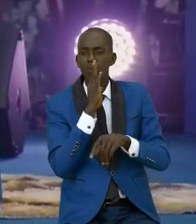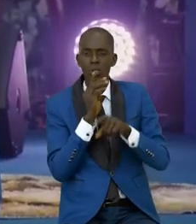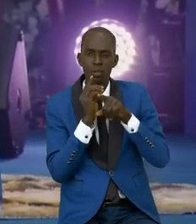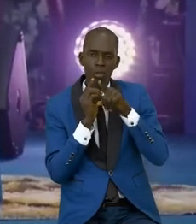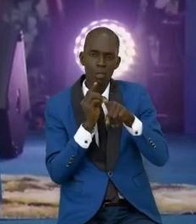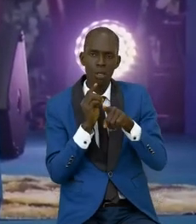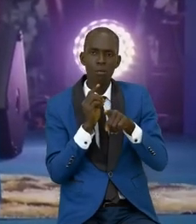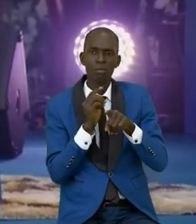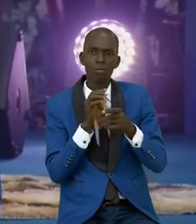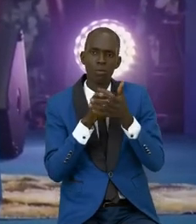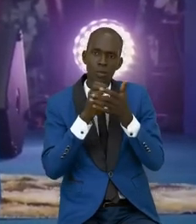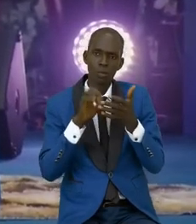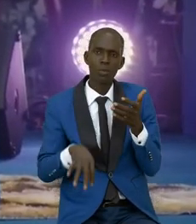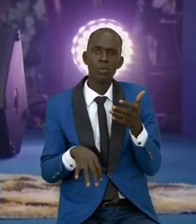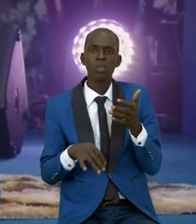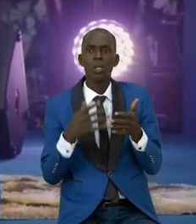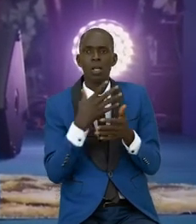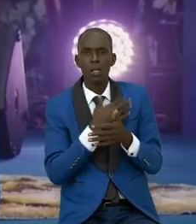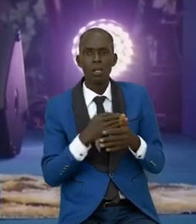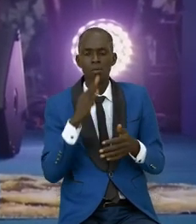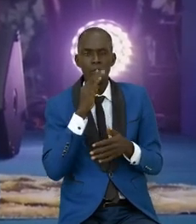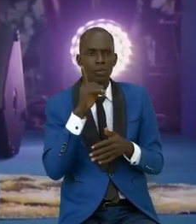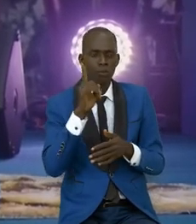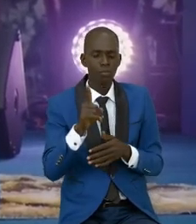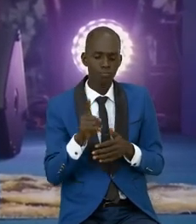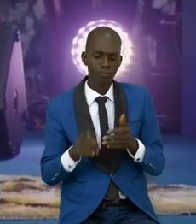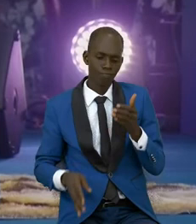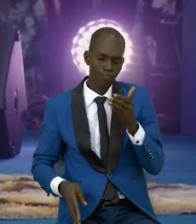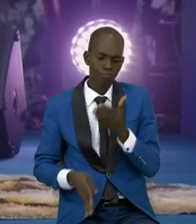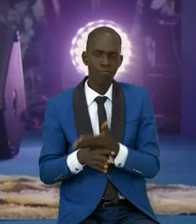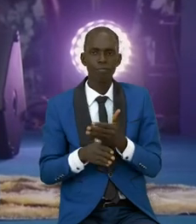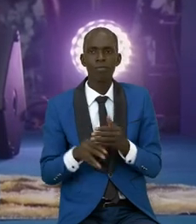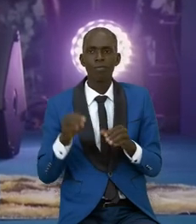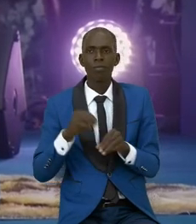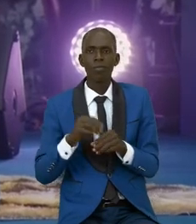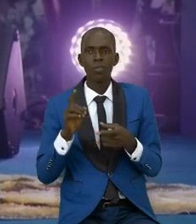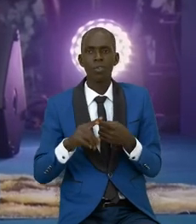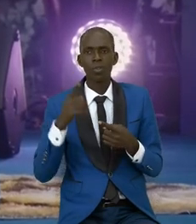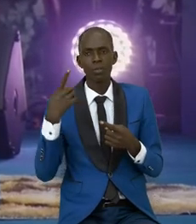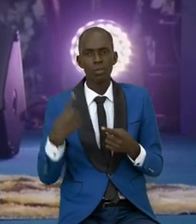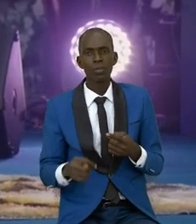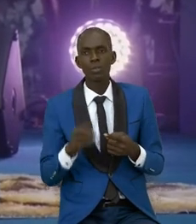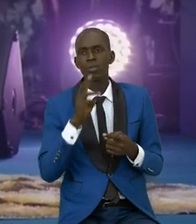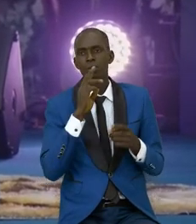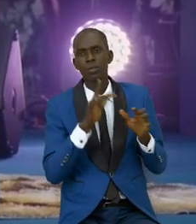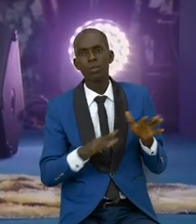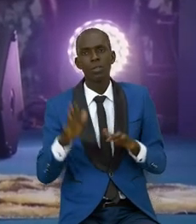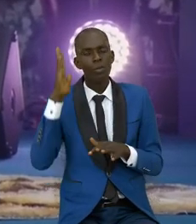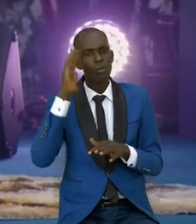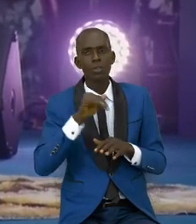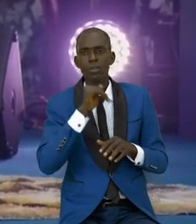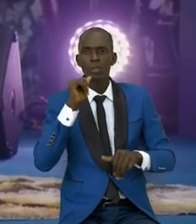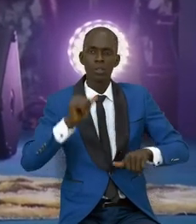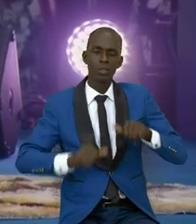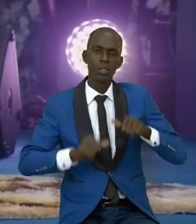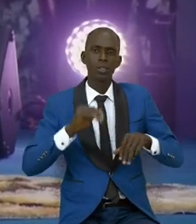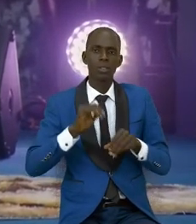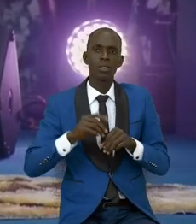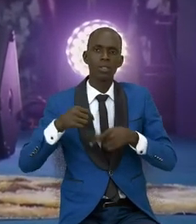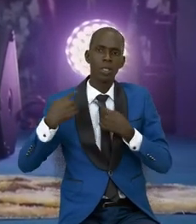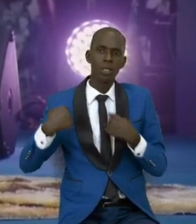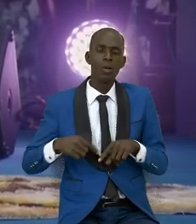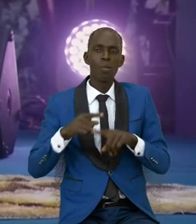removed, and be thou cast into the sea, and shall not doubt in his heart, but